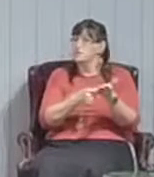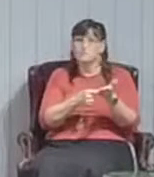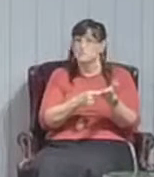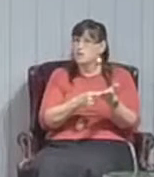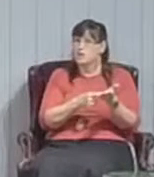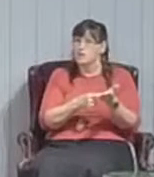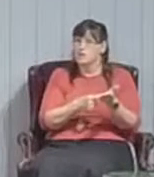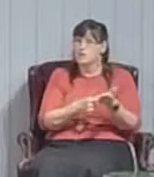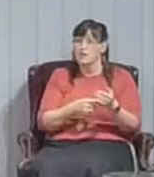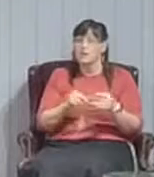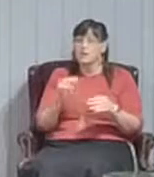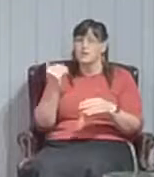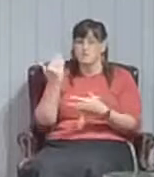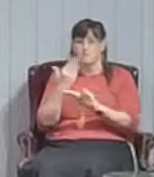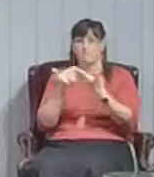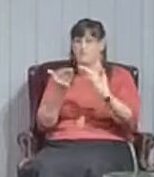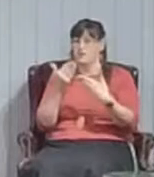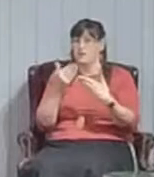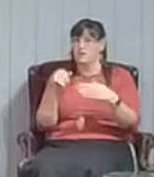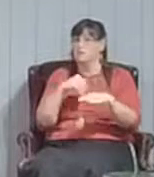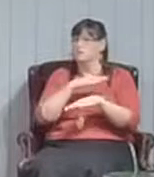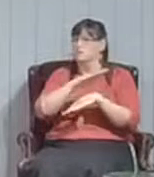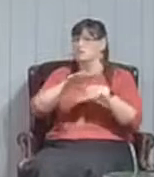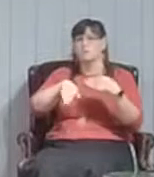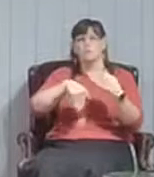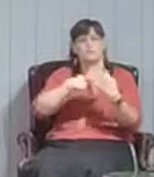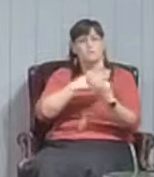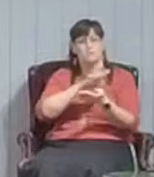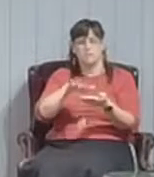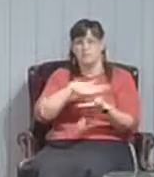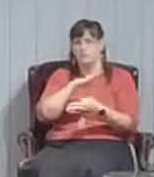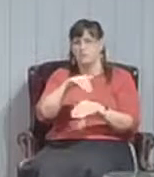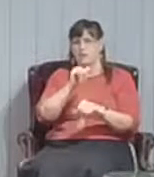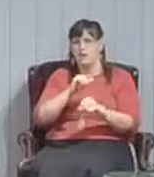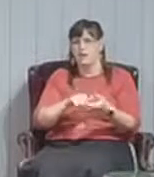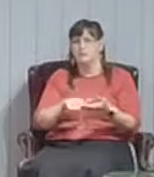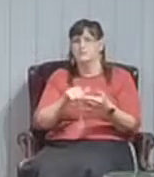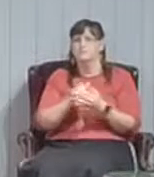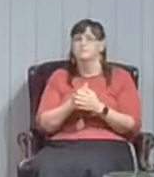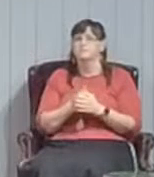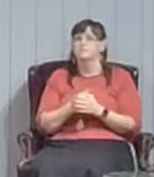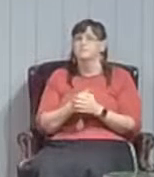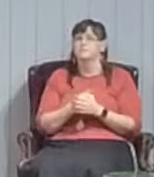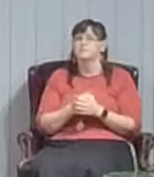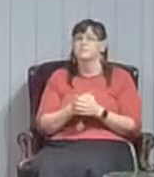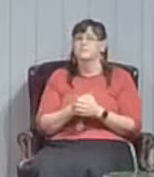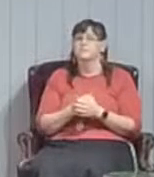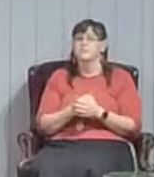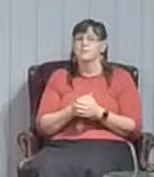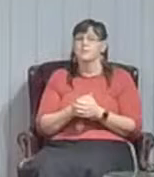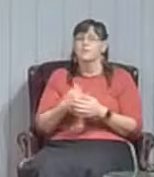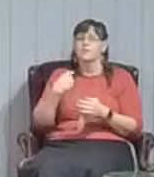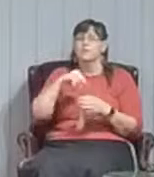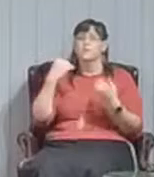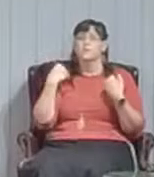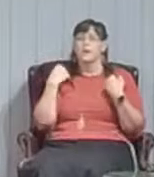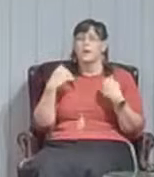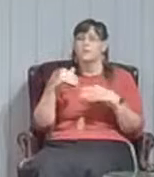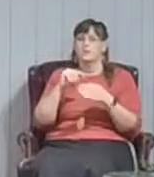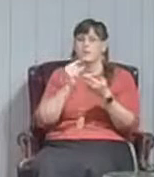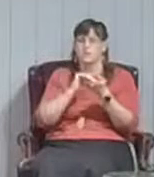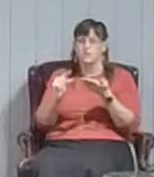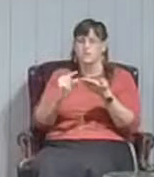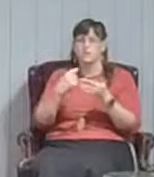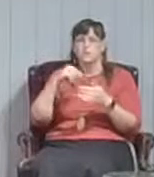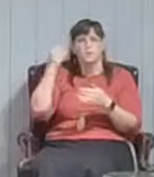that wants to hinder the work of God, I want to suggest to you the devil is all over that. And so we've got in our passage, you know, we know this